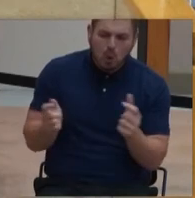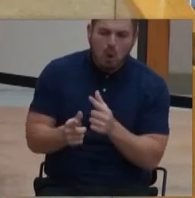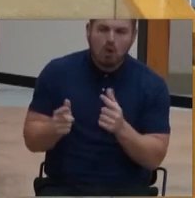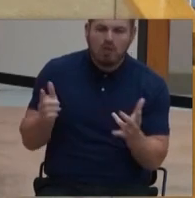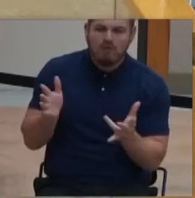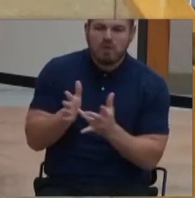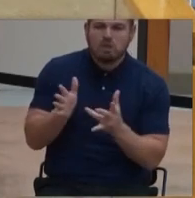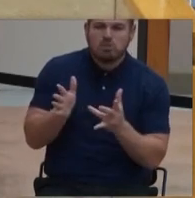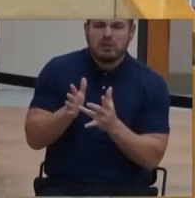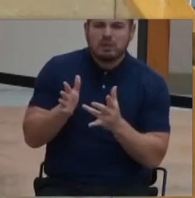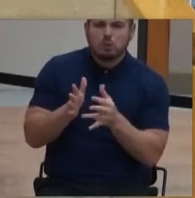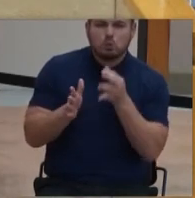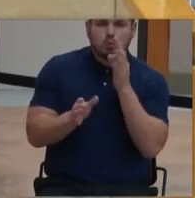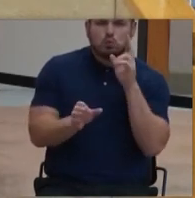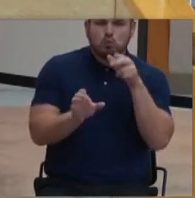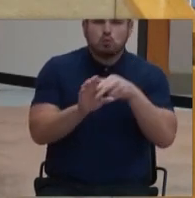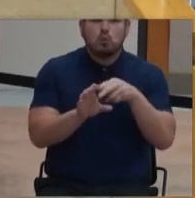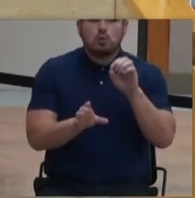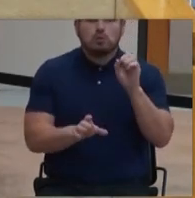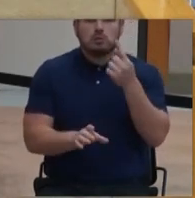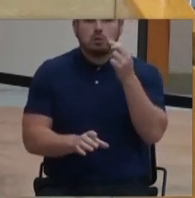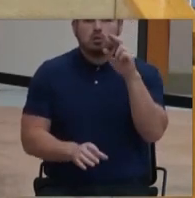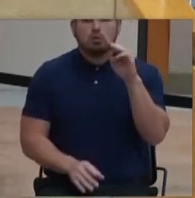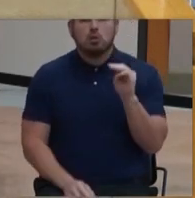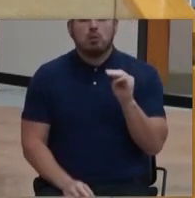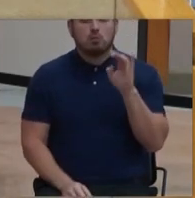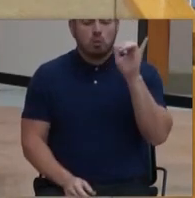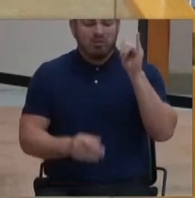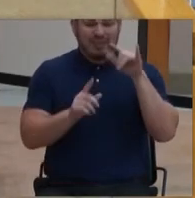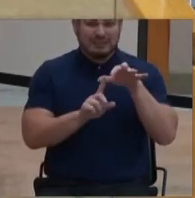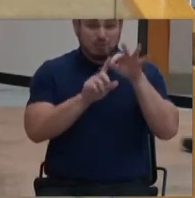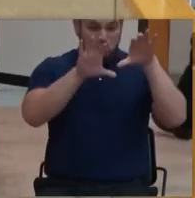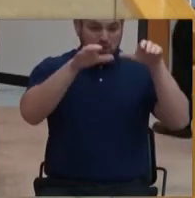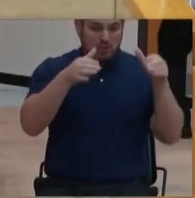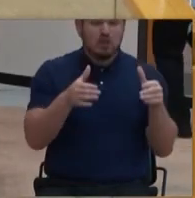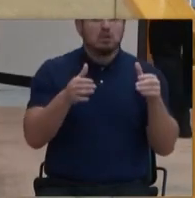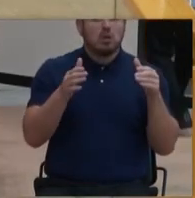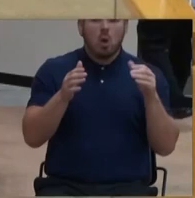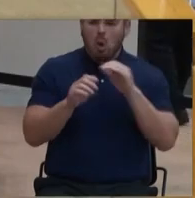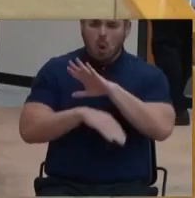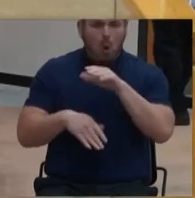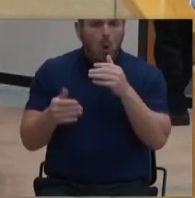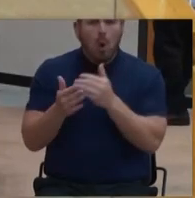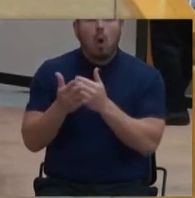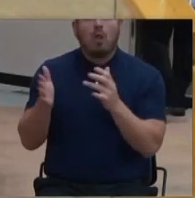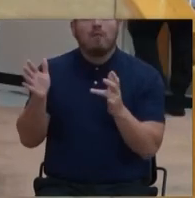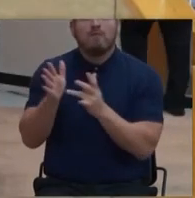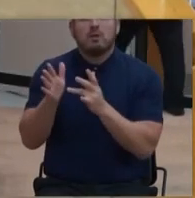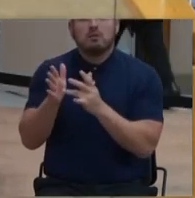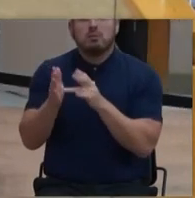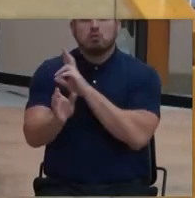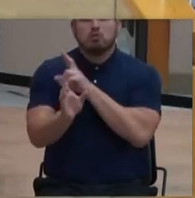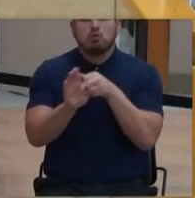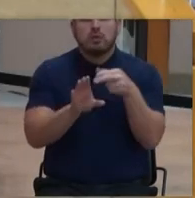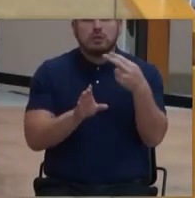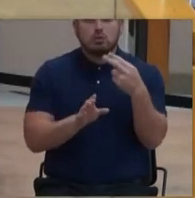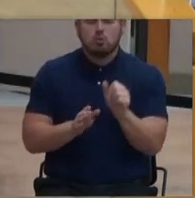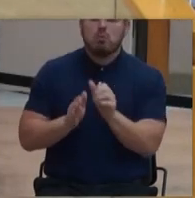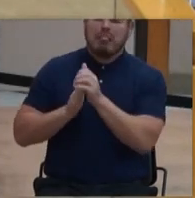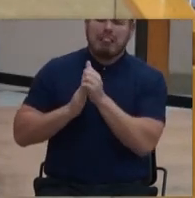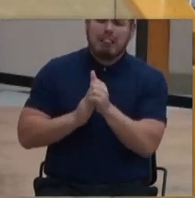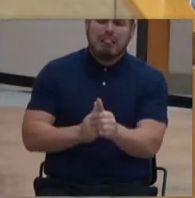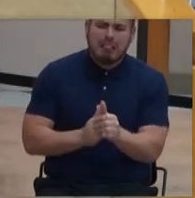Segerstrom. And by having this class, we have led all the freshmen through the transition of high school and plan